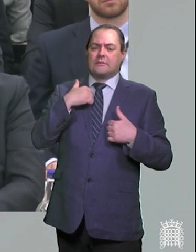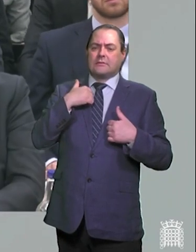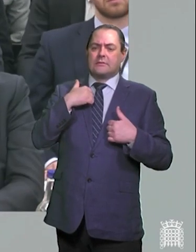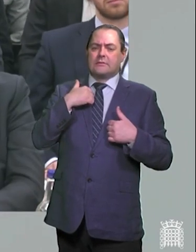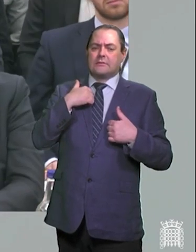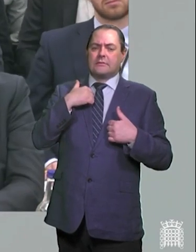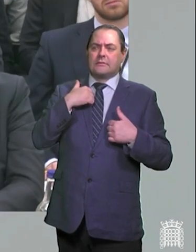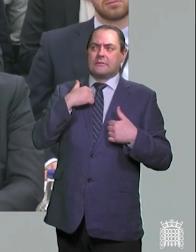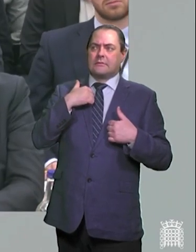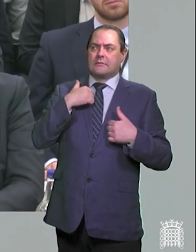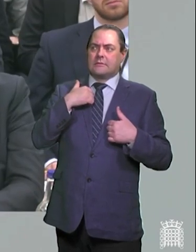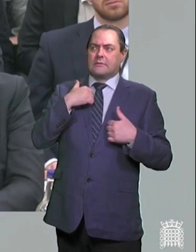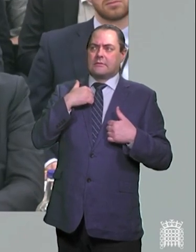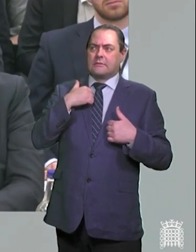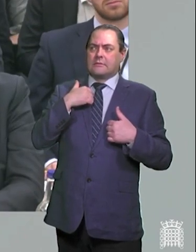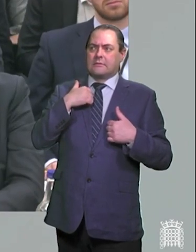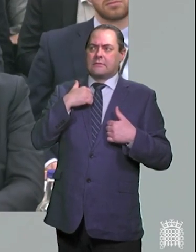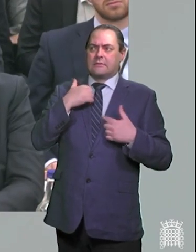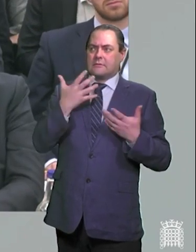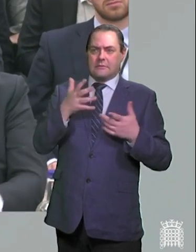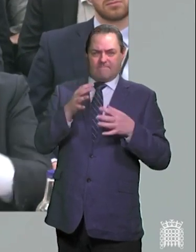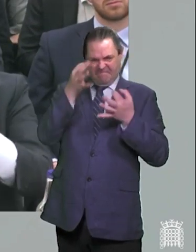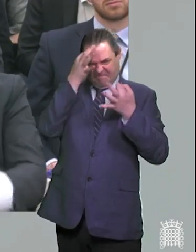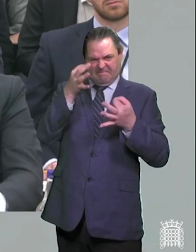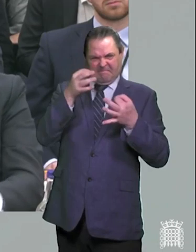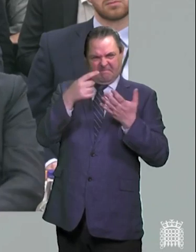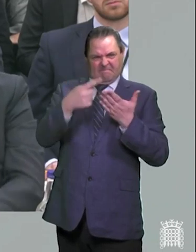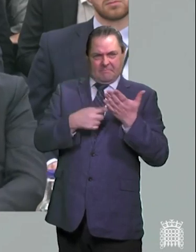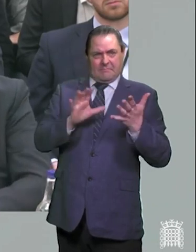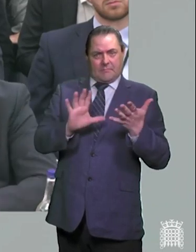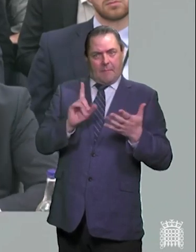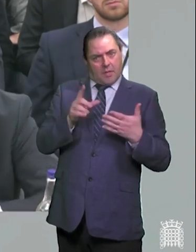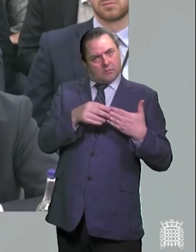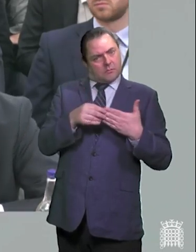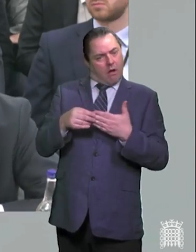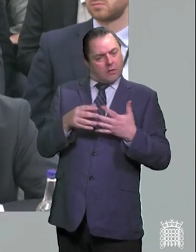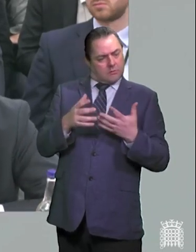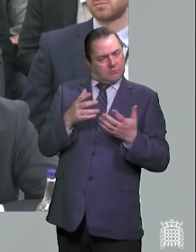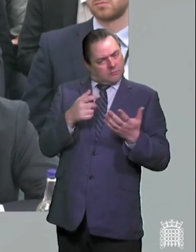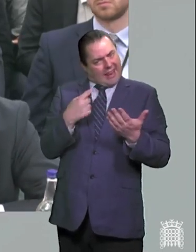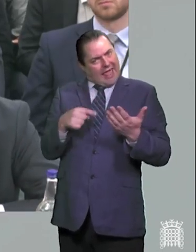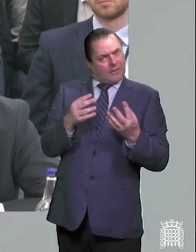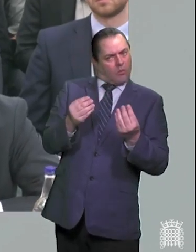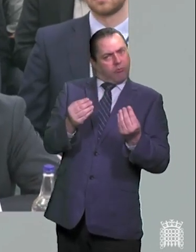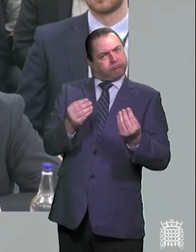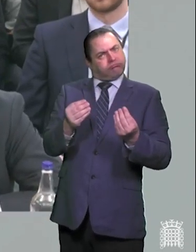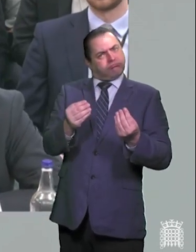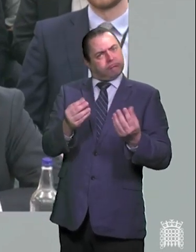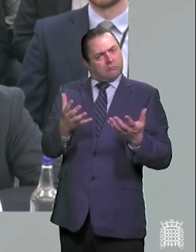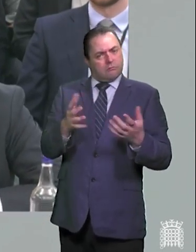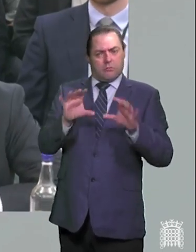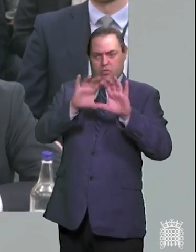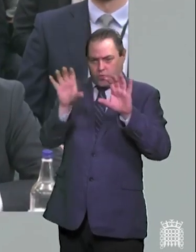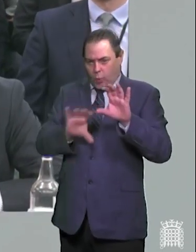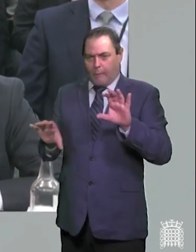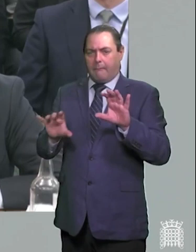it was enforced rigidly. But that's explicitly what the guidance provides for. We had Zoom